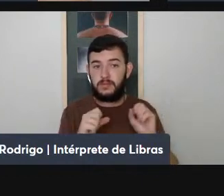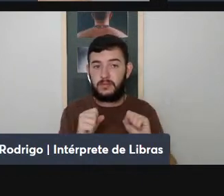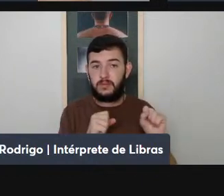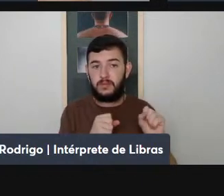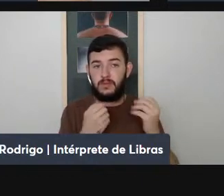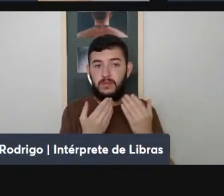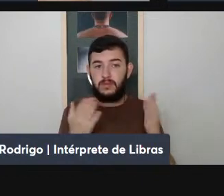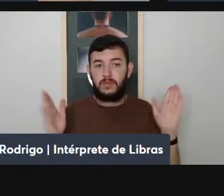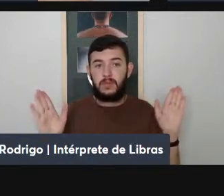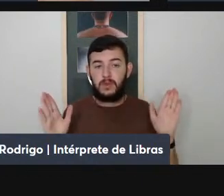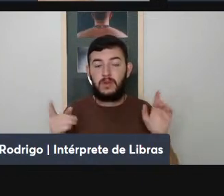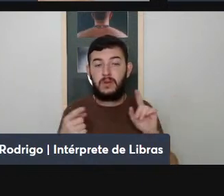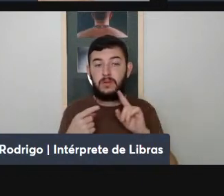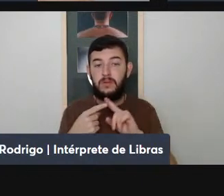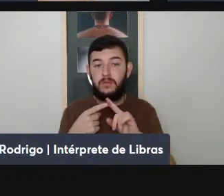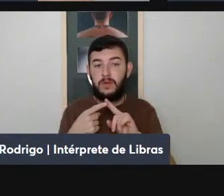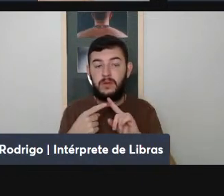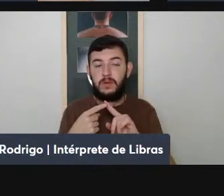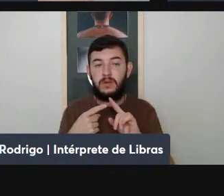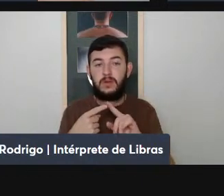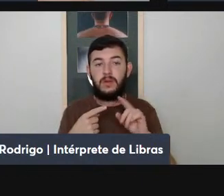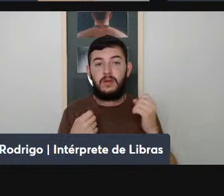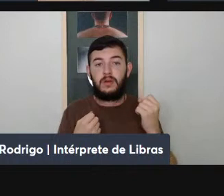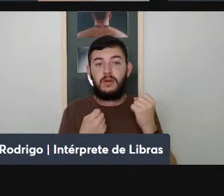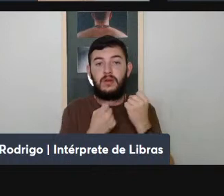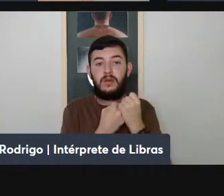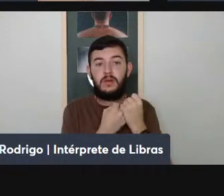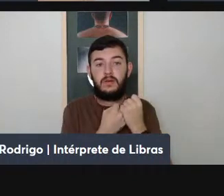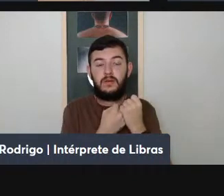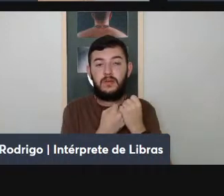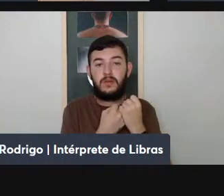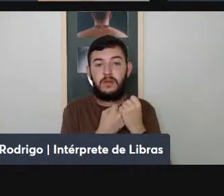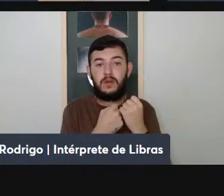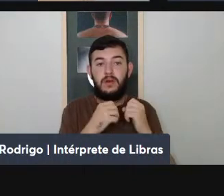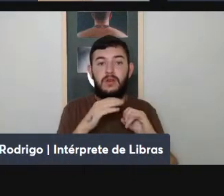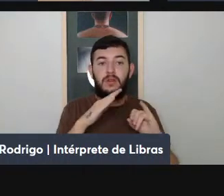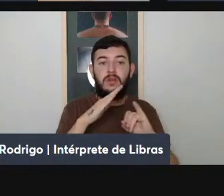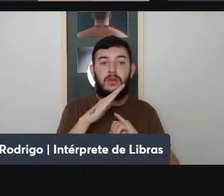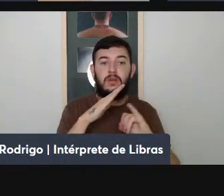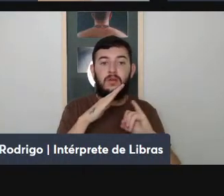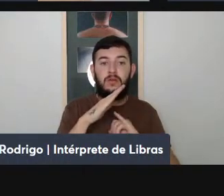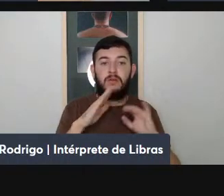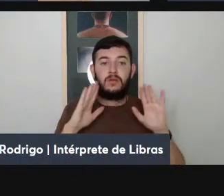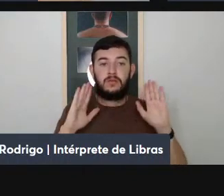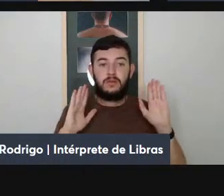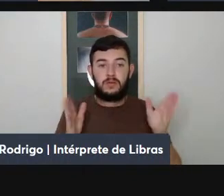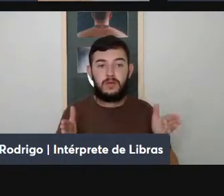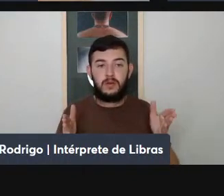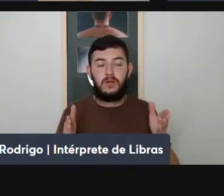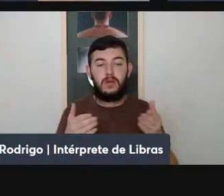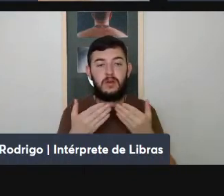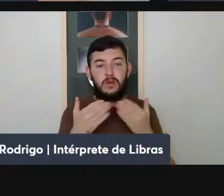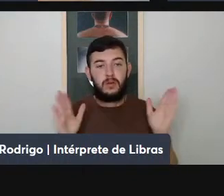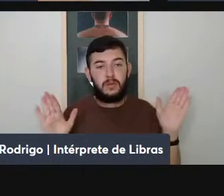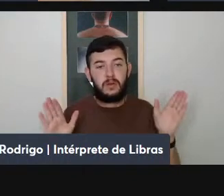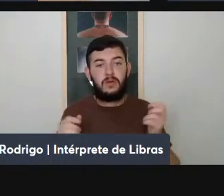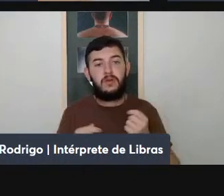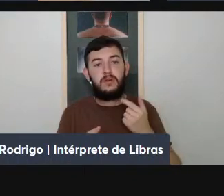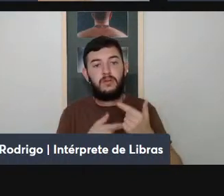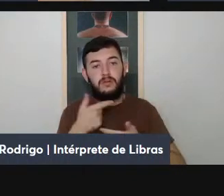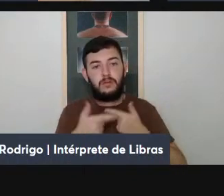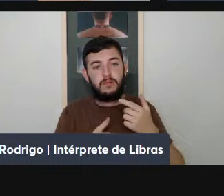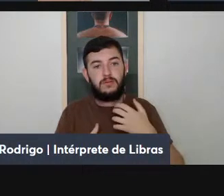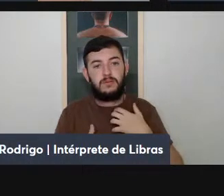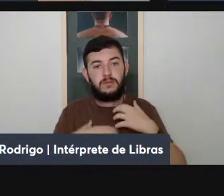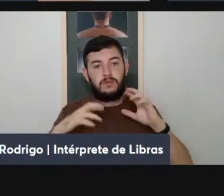A primeira delas é, por exemplo, reforçar as instituições que já estão começando a operar de modo